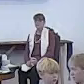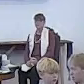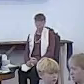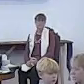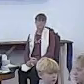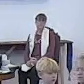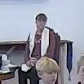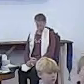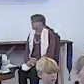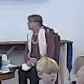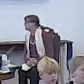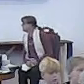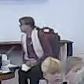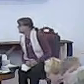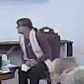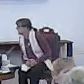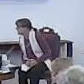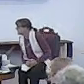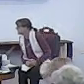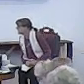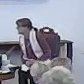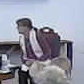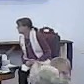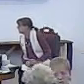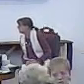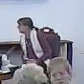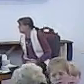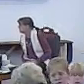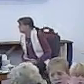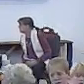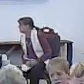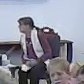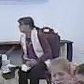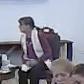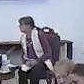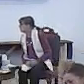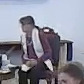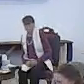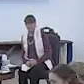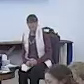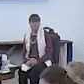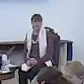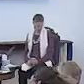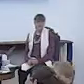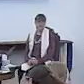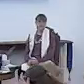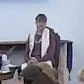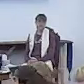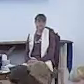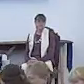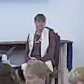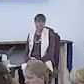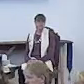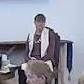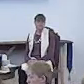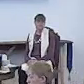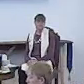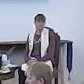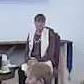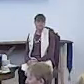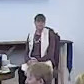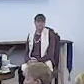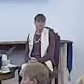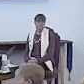just dog food, he won't eat it. I think dog food is So, not good for learning.